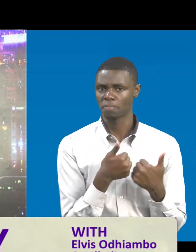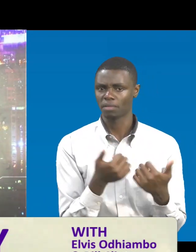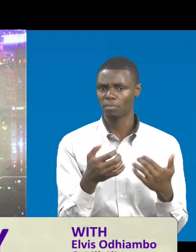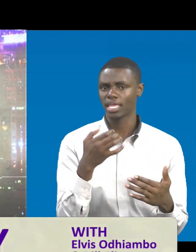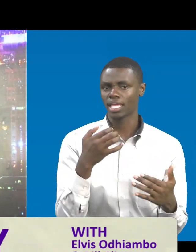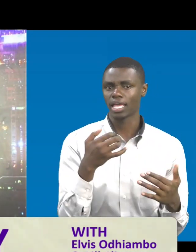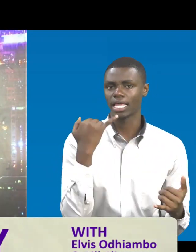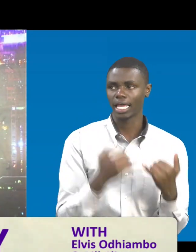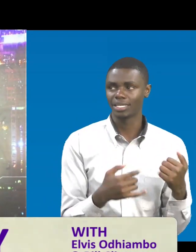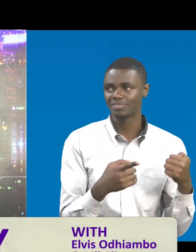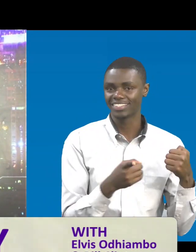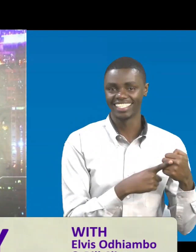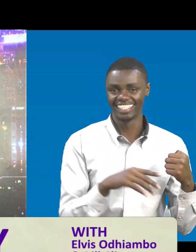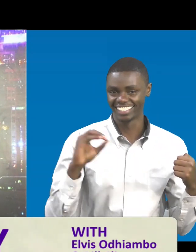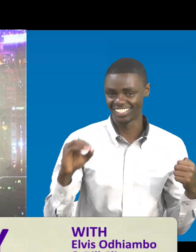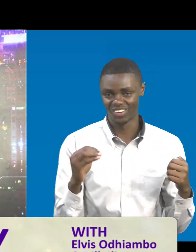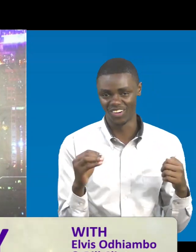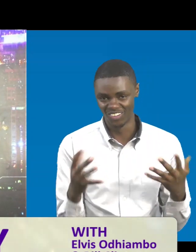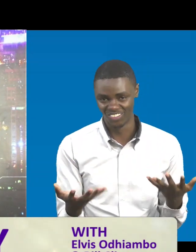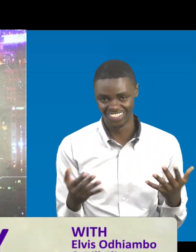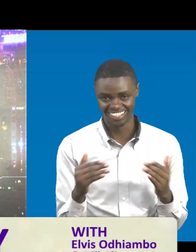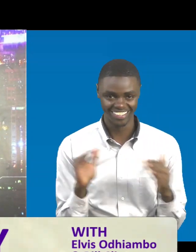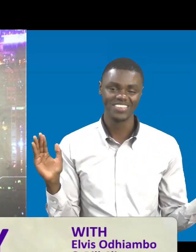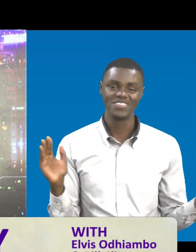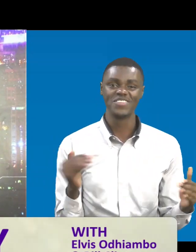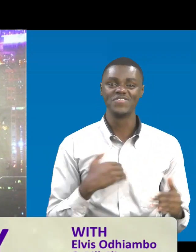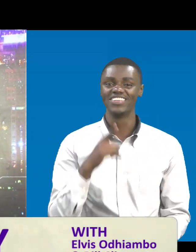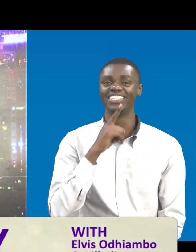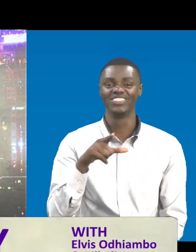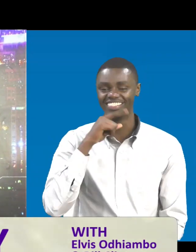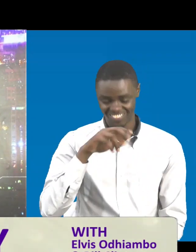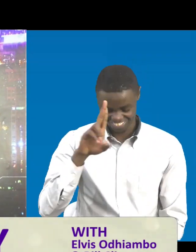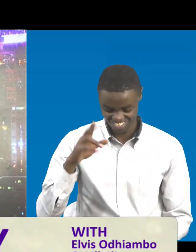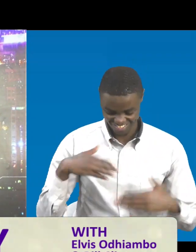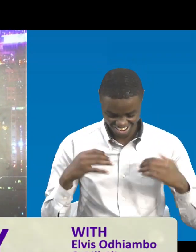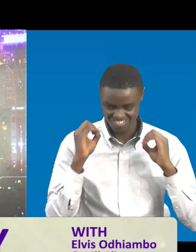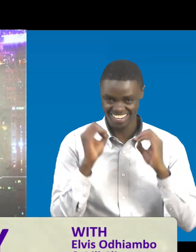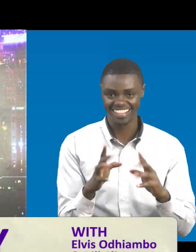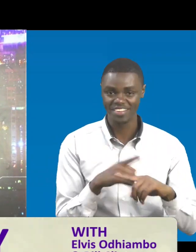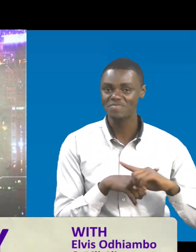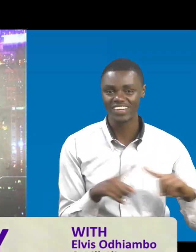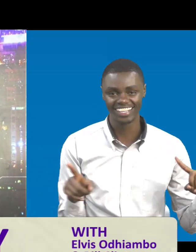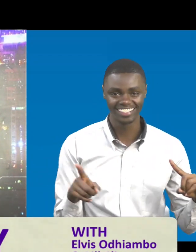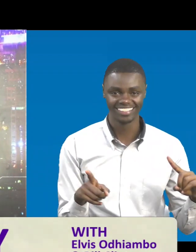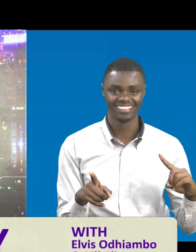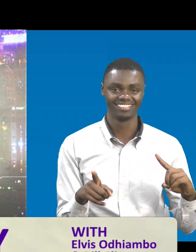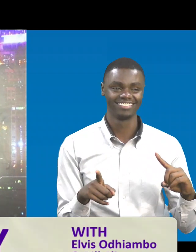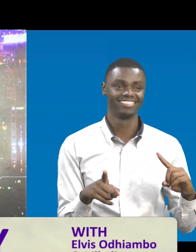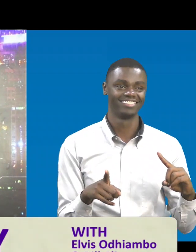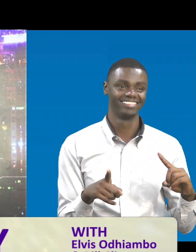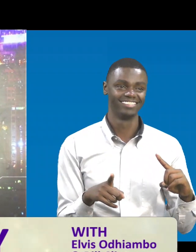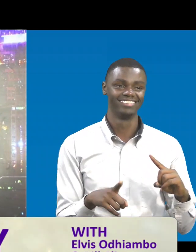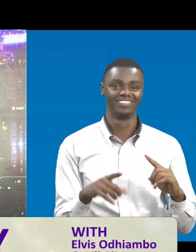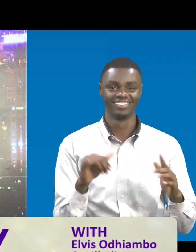ended easily 6-0 or even more. I'm pretty sure United fans are not really happy with me right now, but that is it